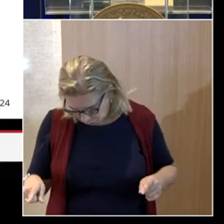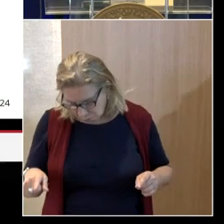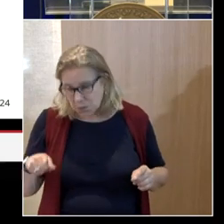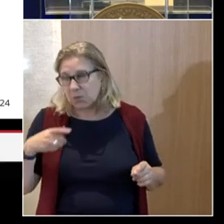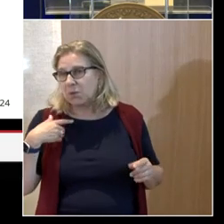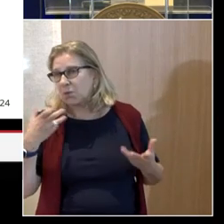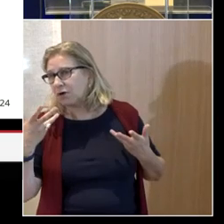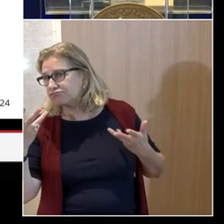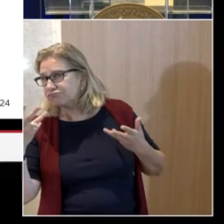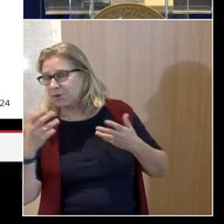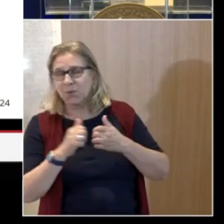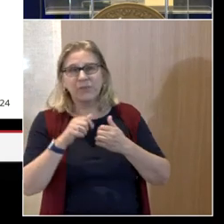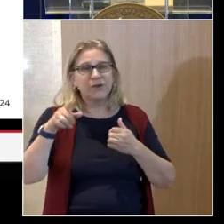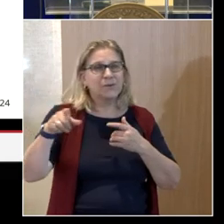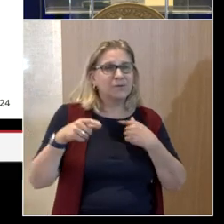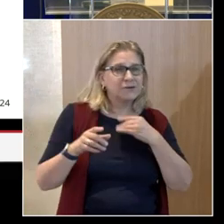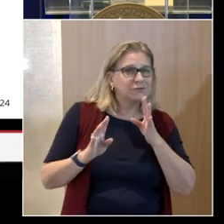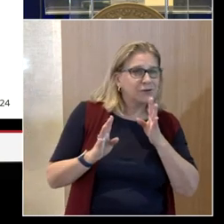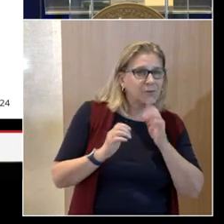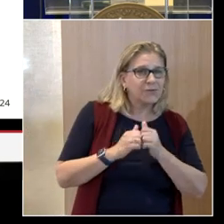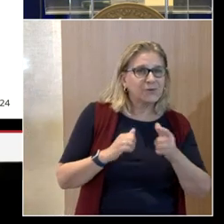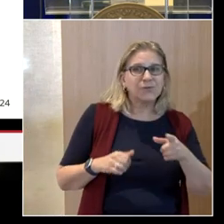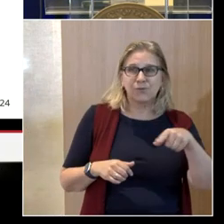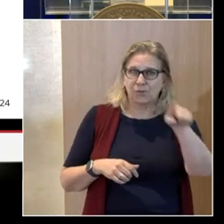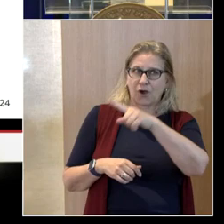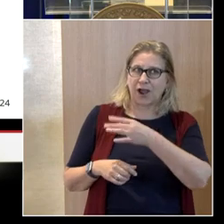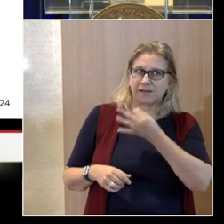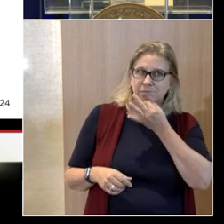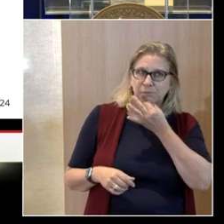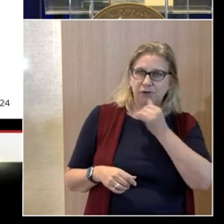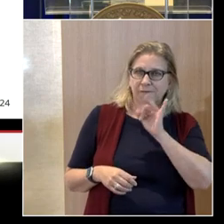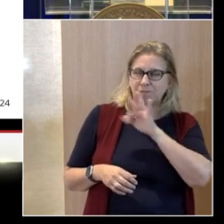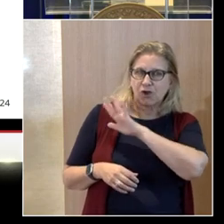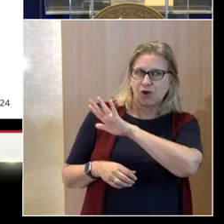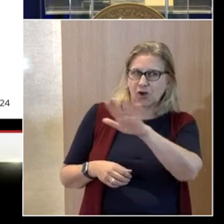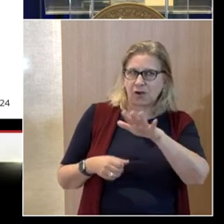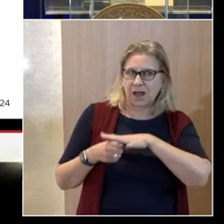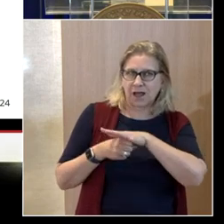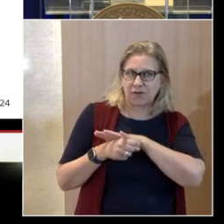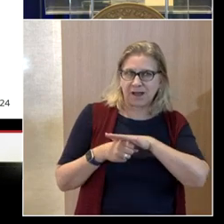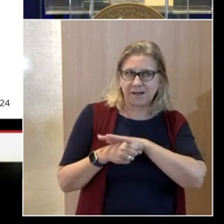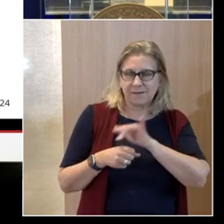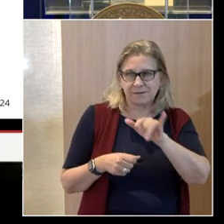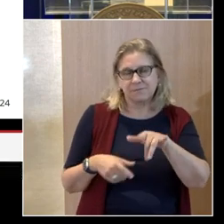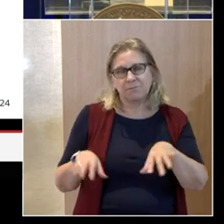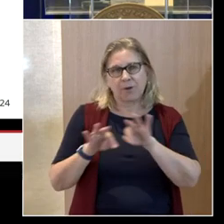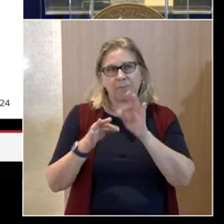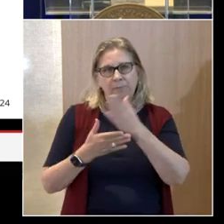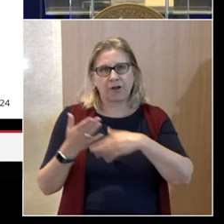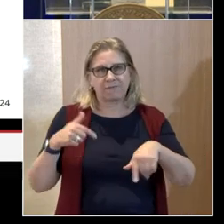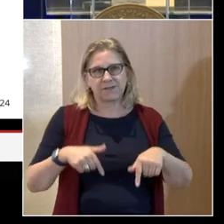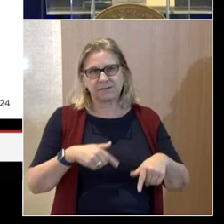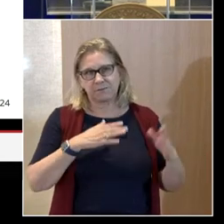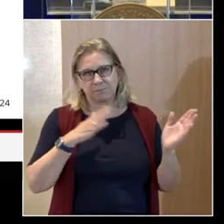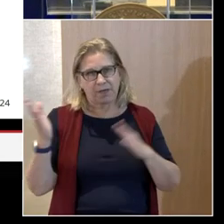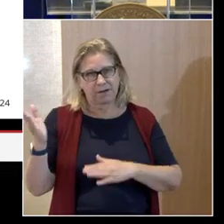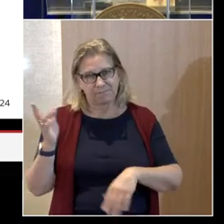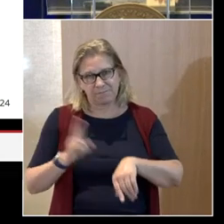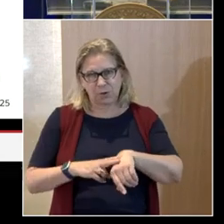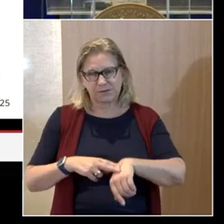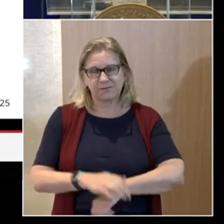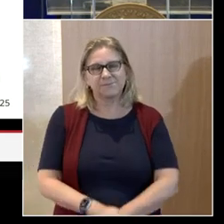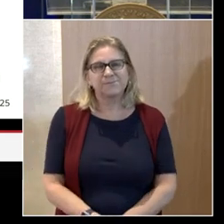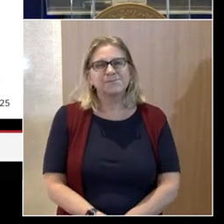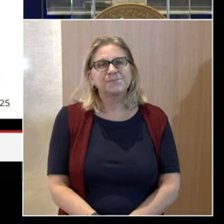doing analysis on. But I think that will be a really important component of this plan. So this is just,